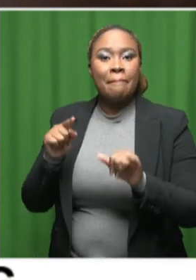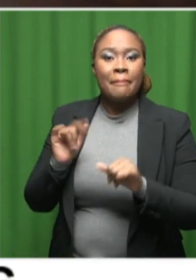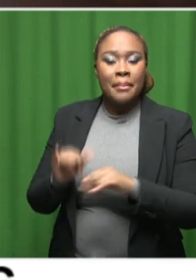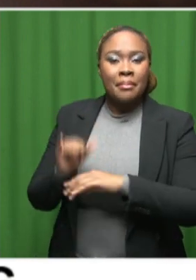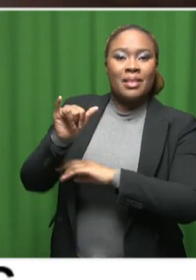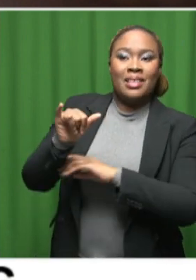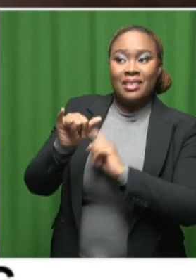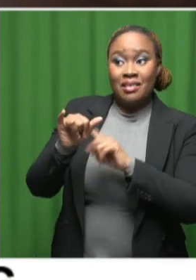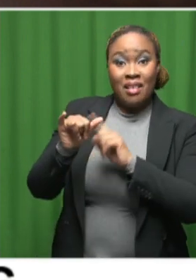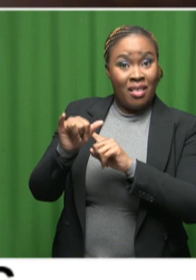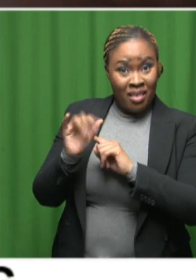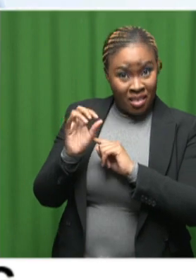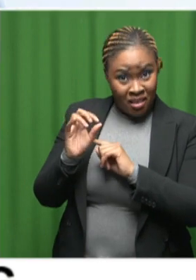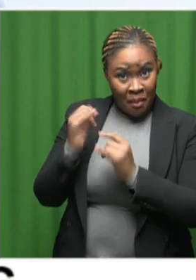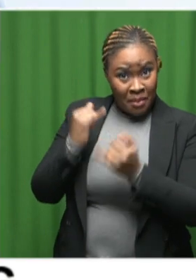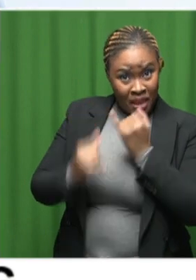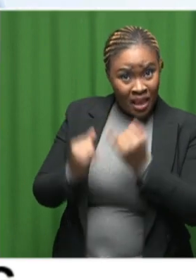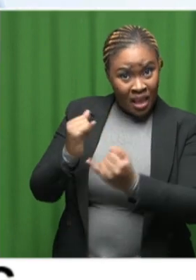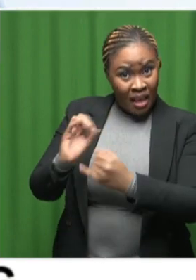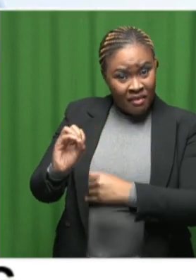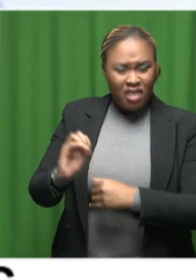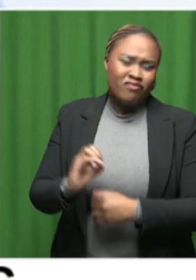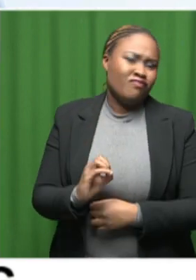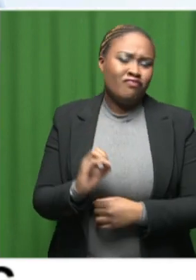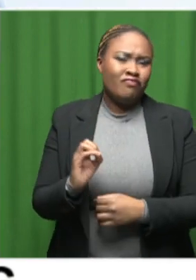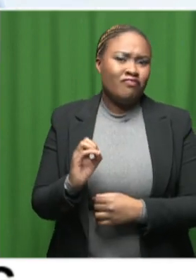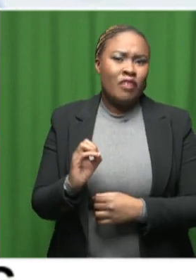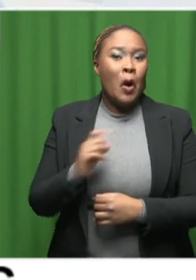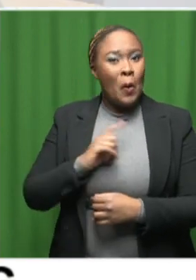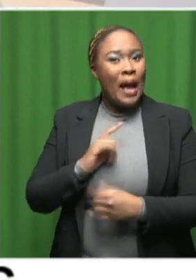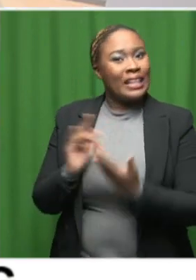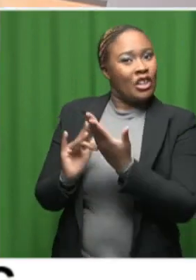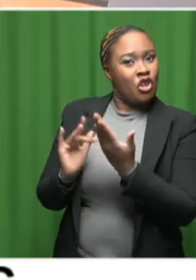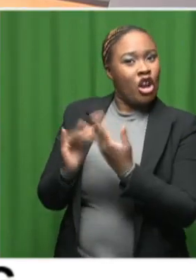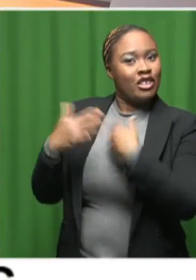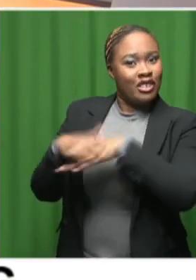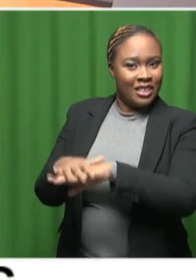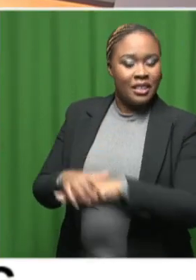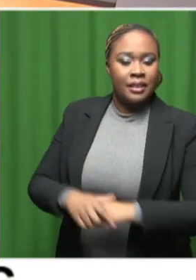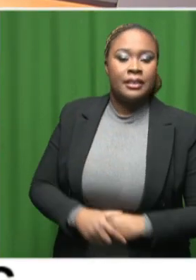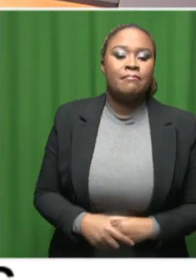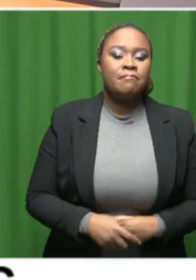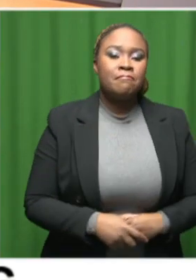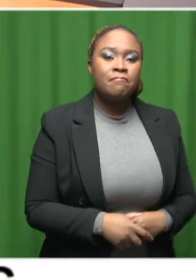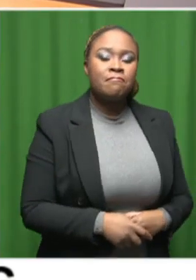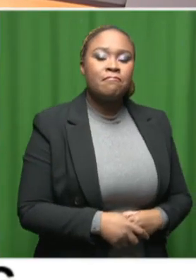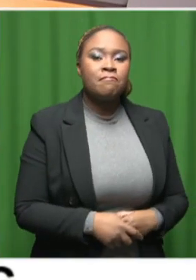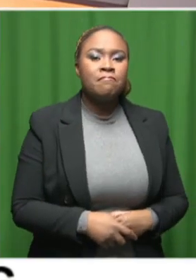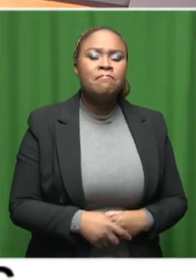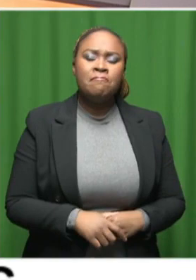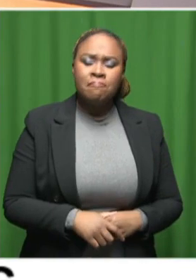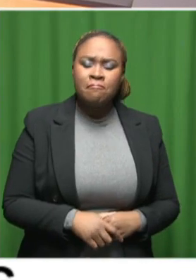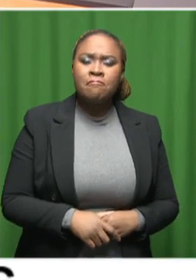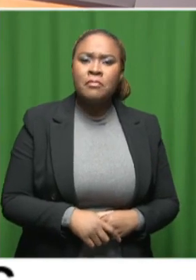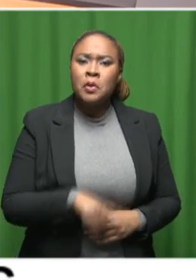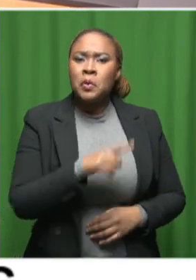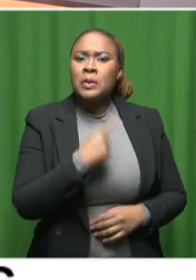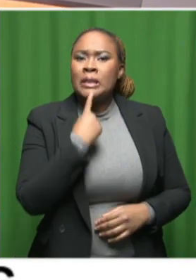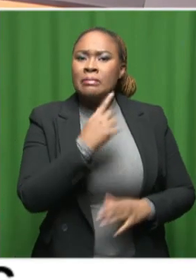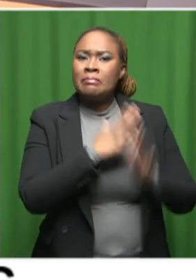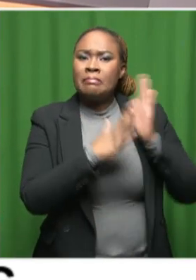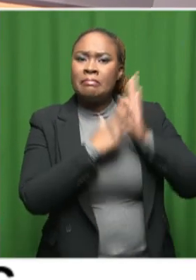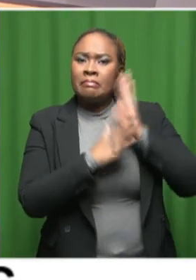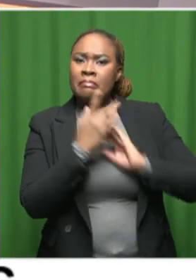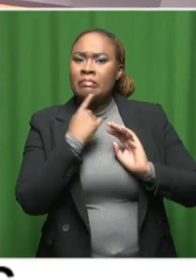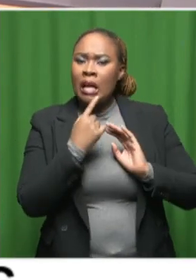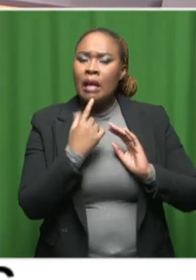making medical decisions very safe and very effective. And I wanted to ask, speaking of partners, I mean, what's the how's the response from